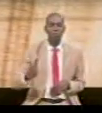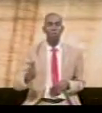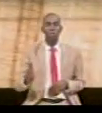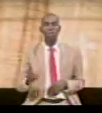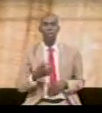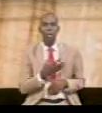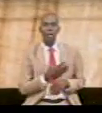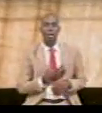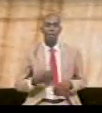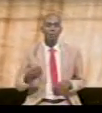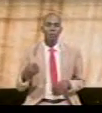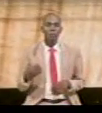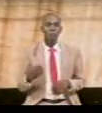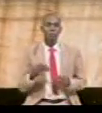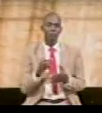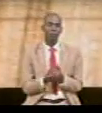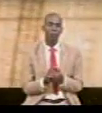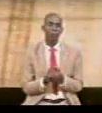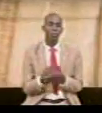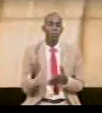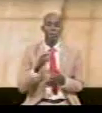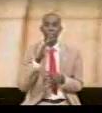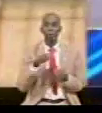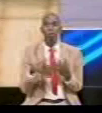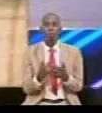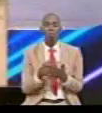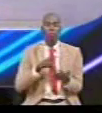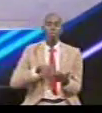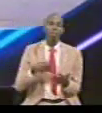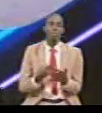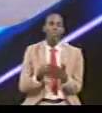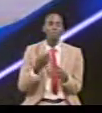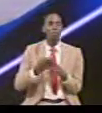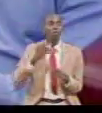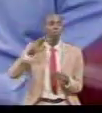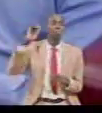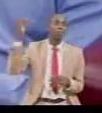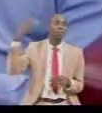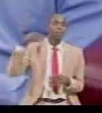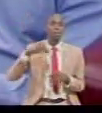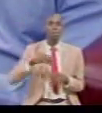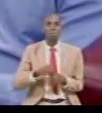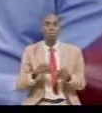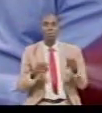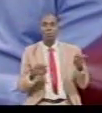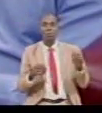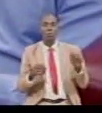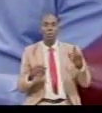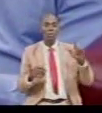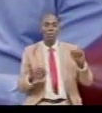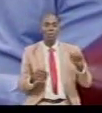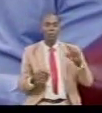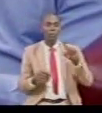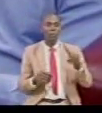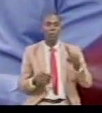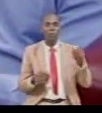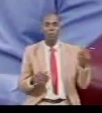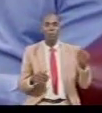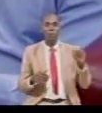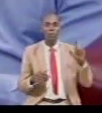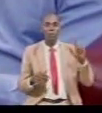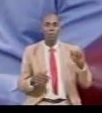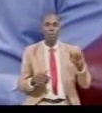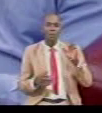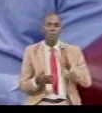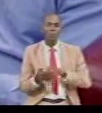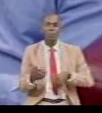they are falling from grace. In Galatians chapter 1, reading from verse 6, it says,